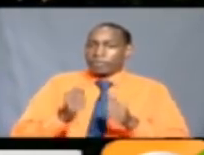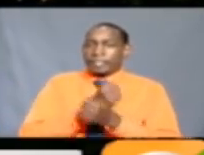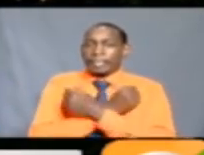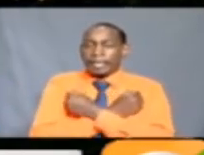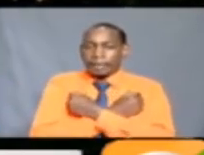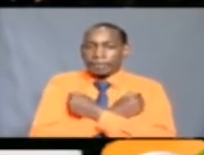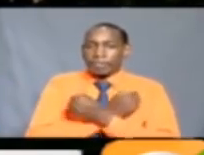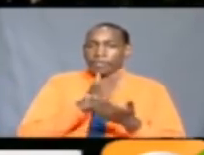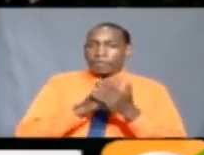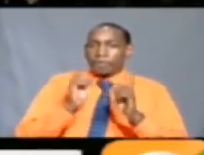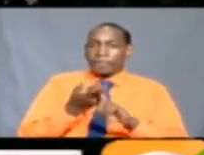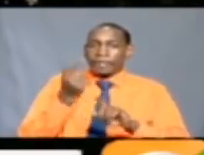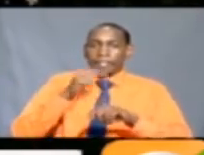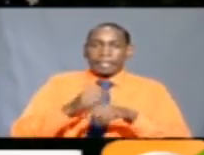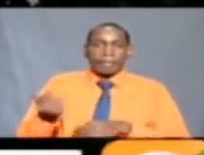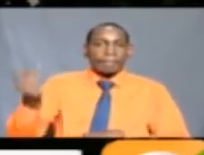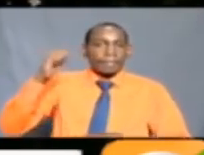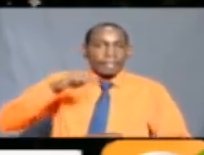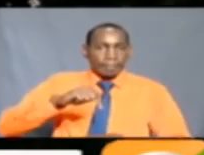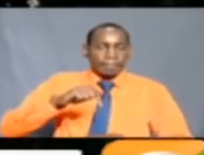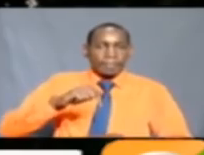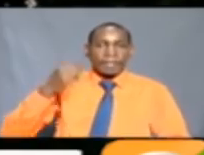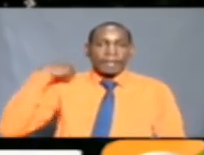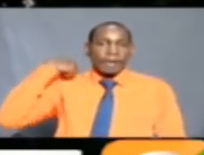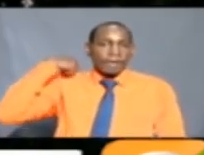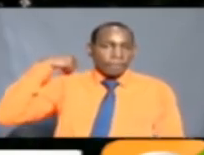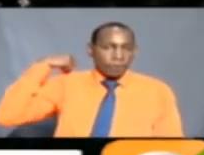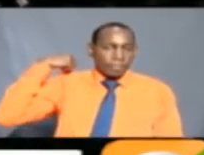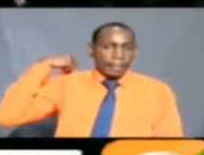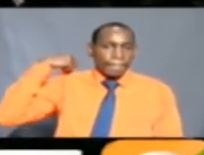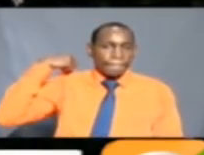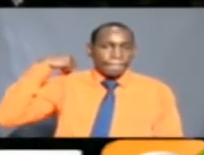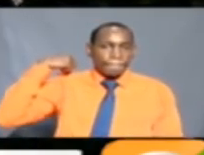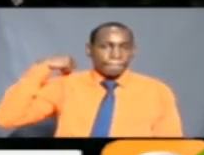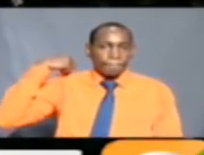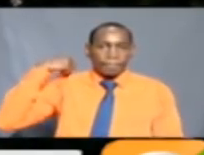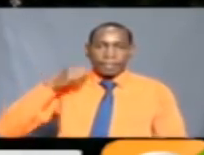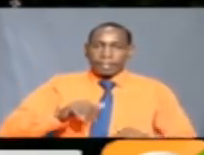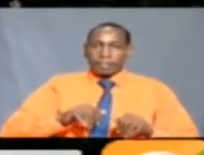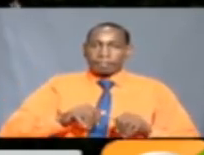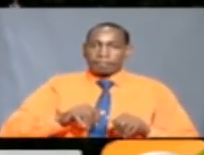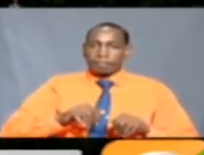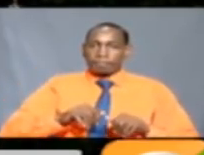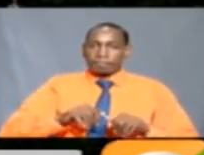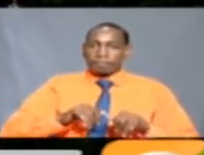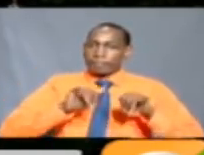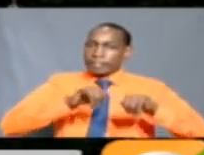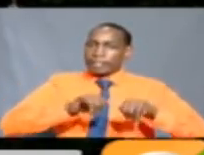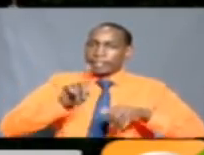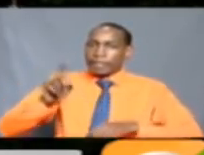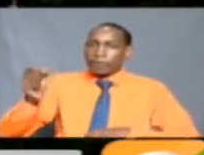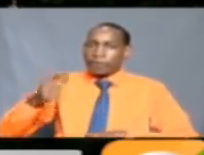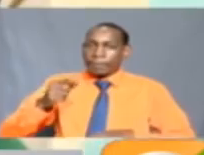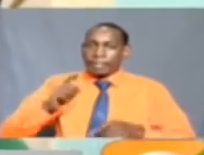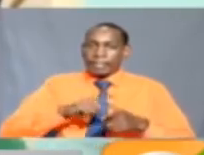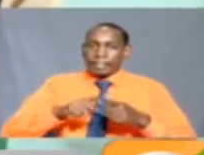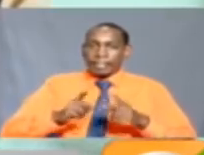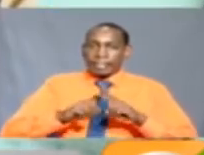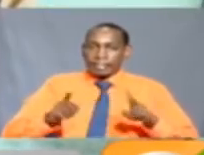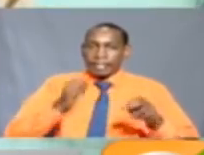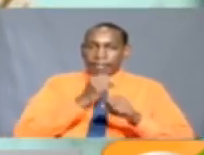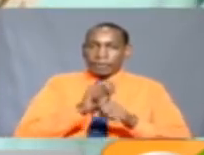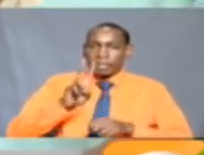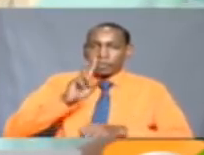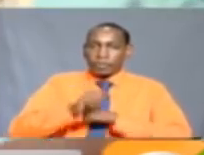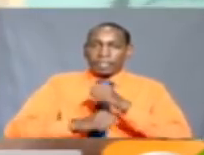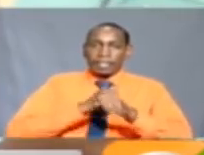By the way, the first time I came here, I came as a volunteer. Nilikaa for 1 month. Alafu nikaingia kazi. 2 years